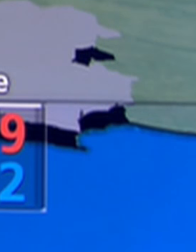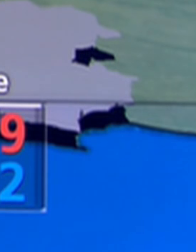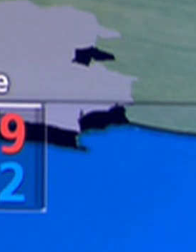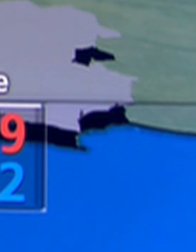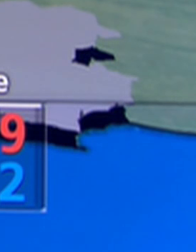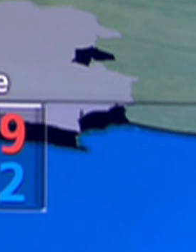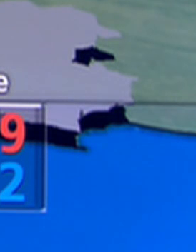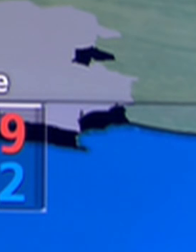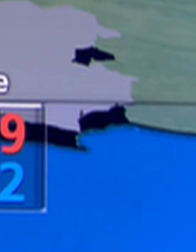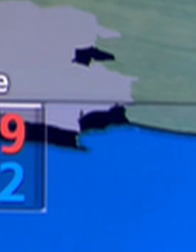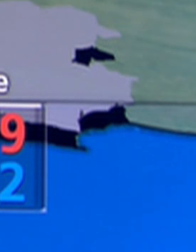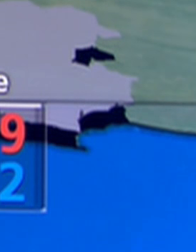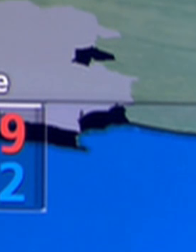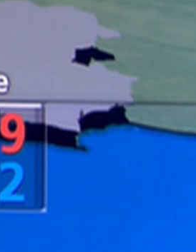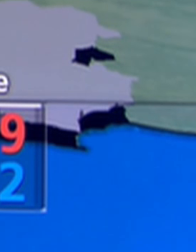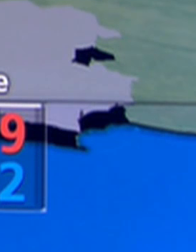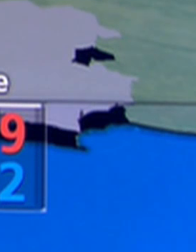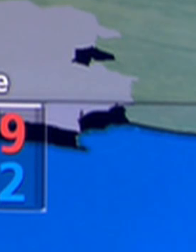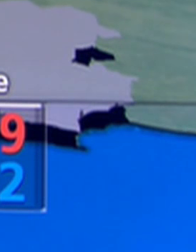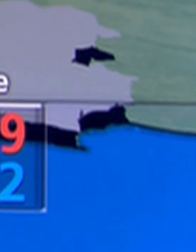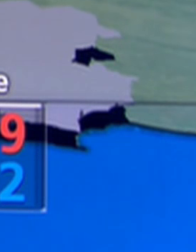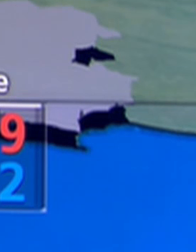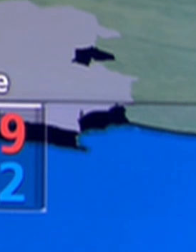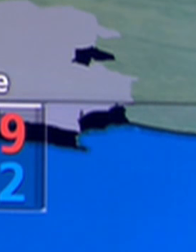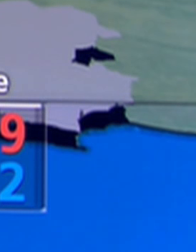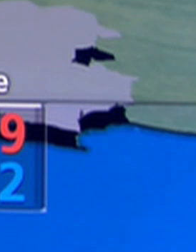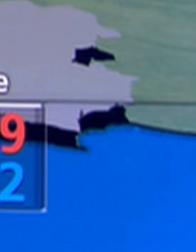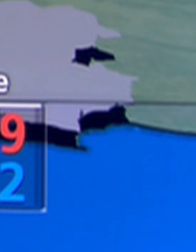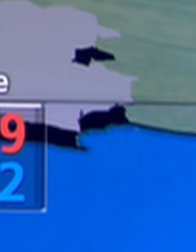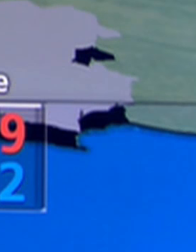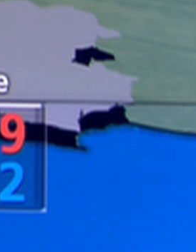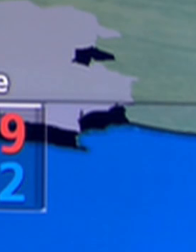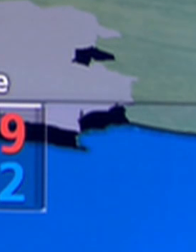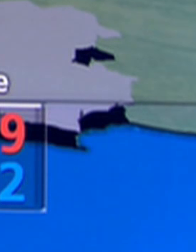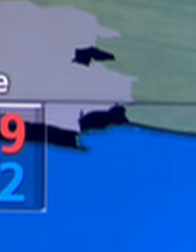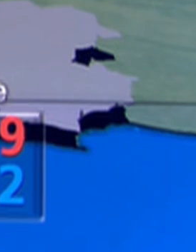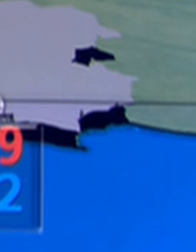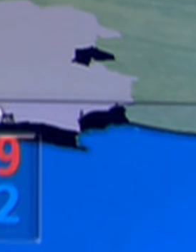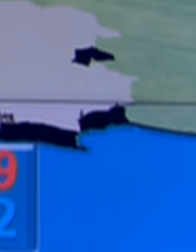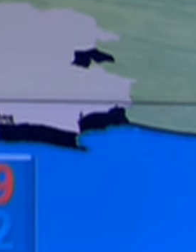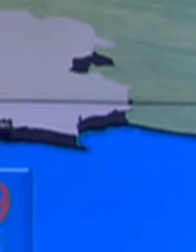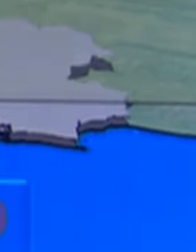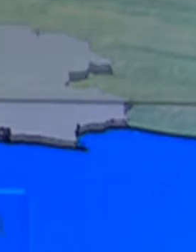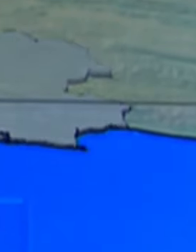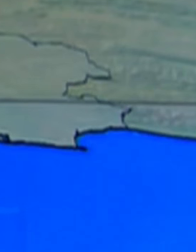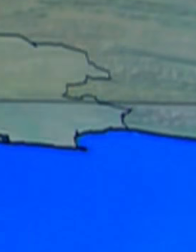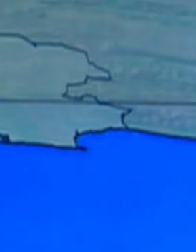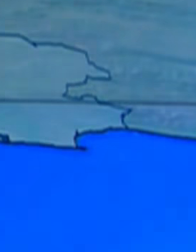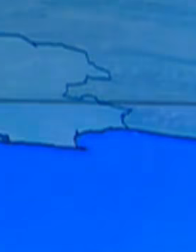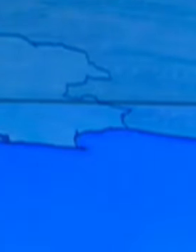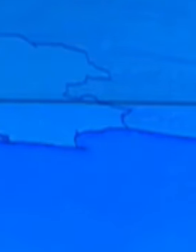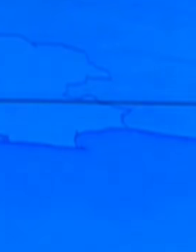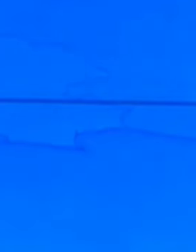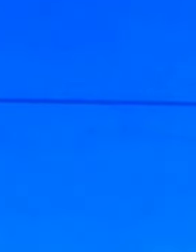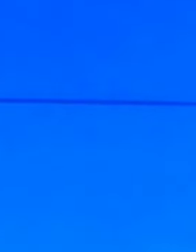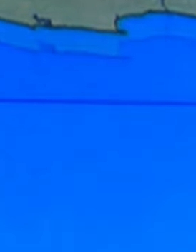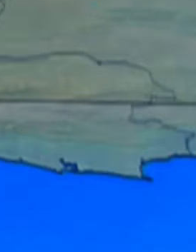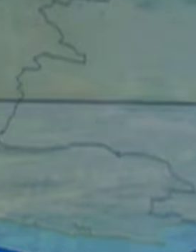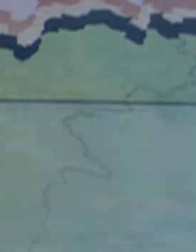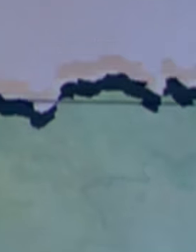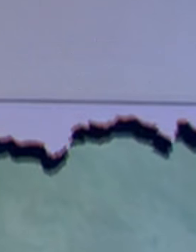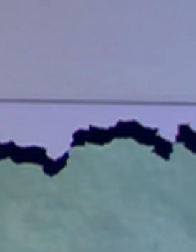o tla hlopolo boholo ba re gate di ka tlatse go mashome a mabedi a ntse mhlana ka fela Rivers Daily tle qale fela ho le shome le metso e meraro